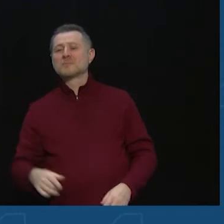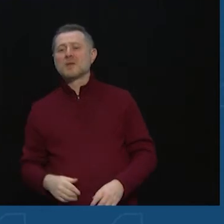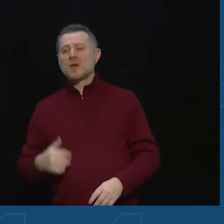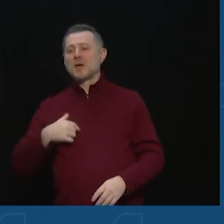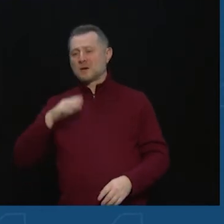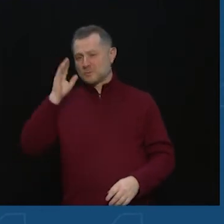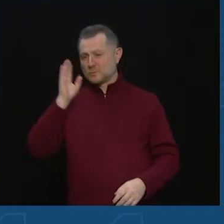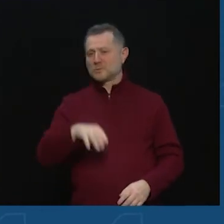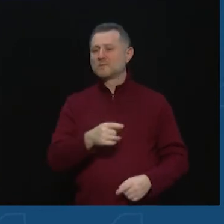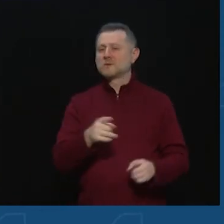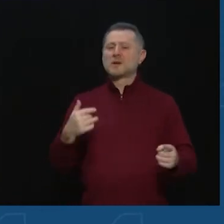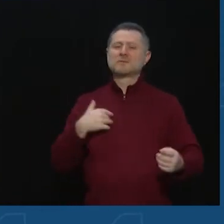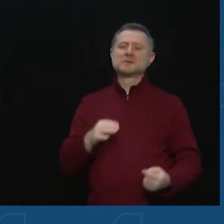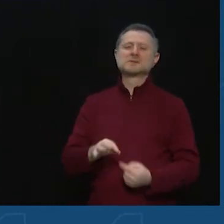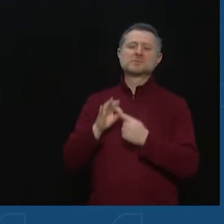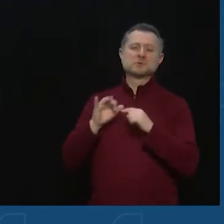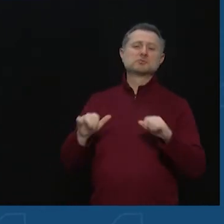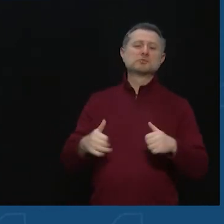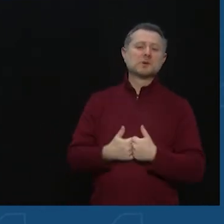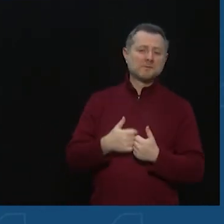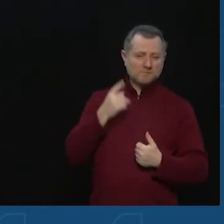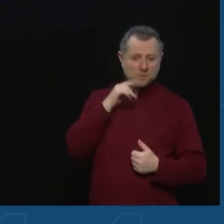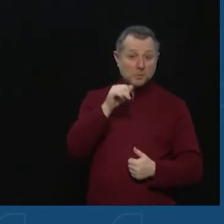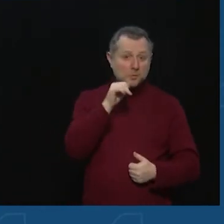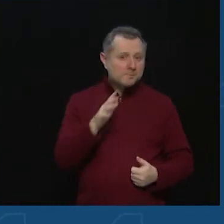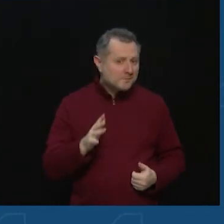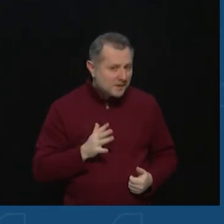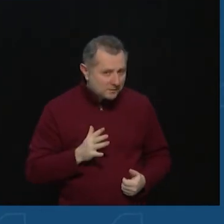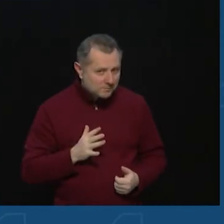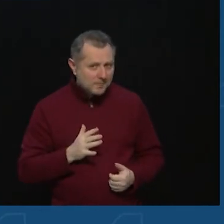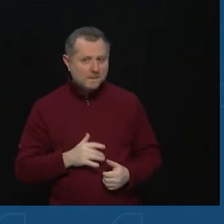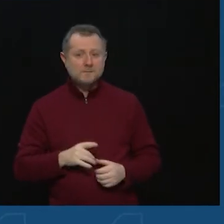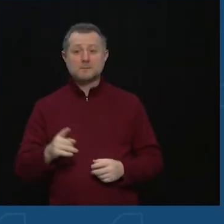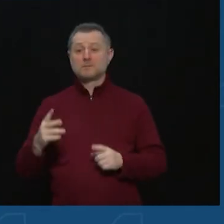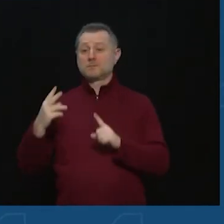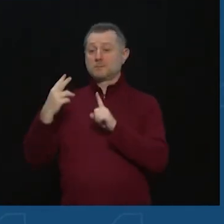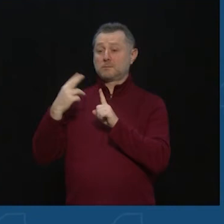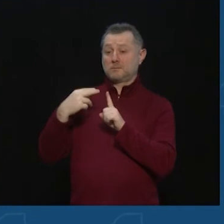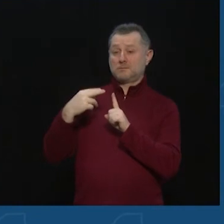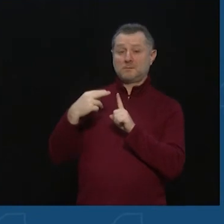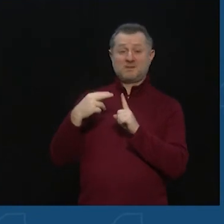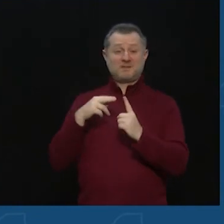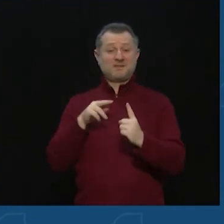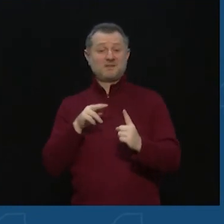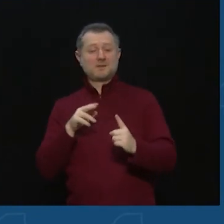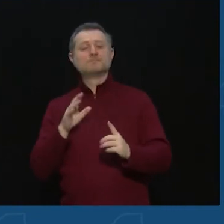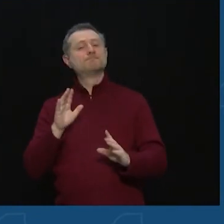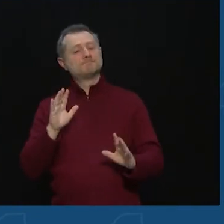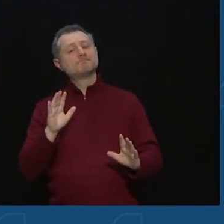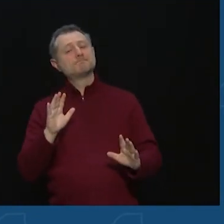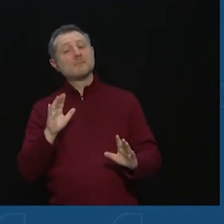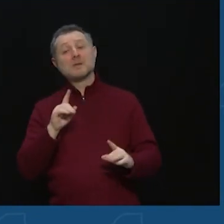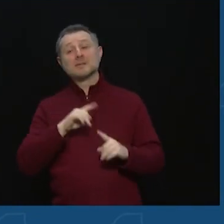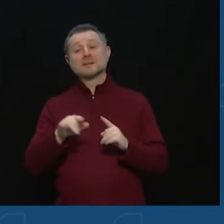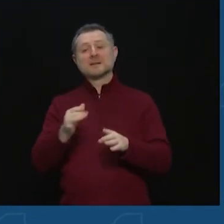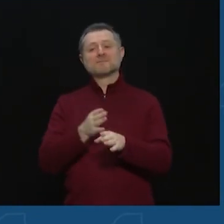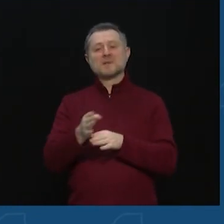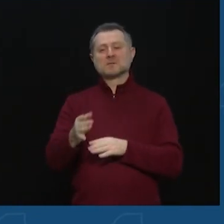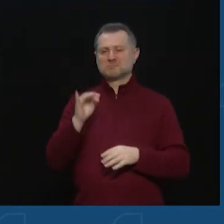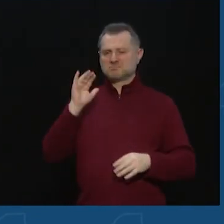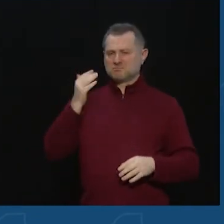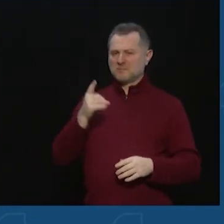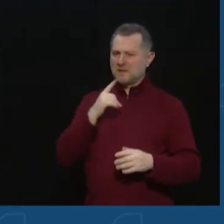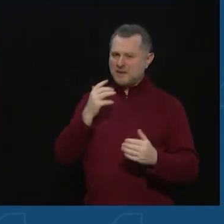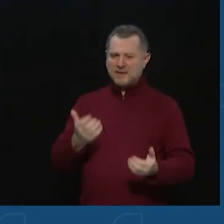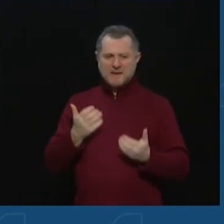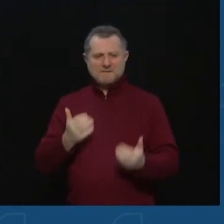challenges of being women in what are perceived to be and actually are very male-dominated fields. That's my everyday